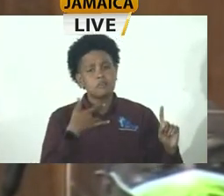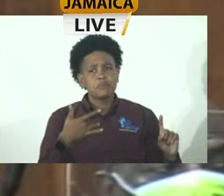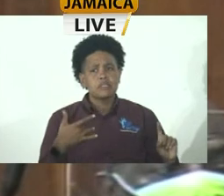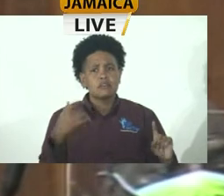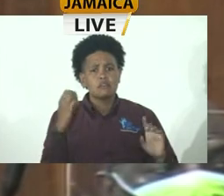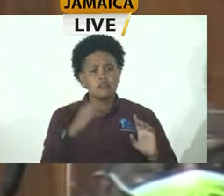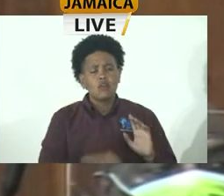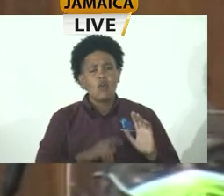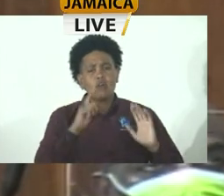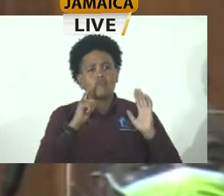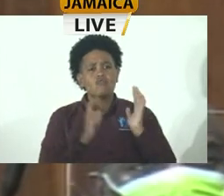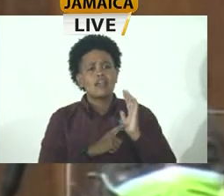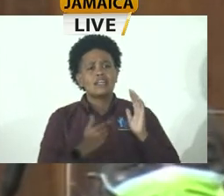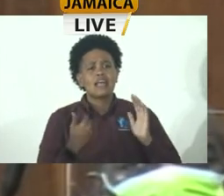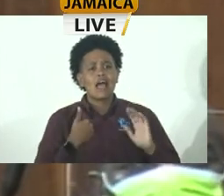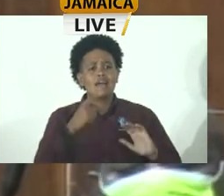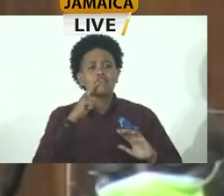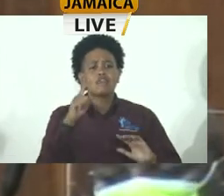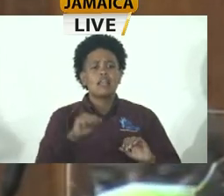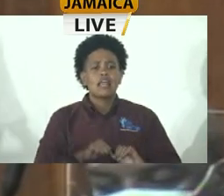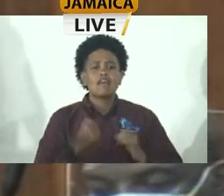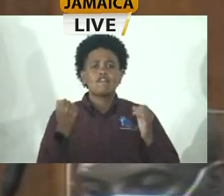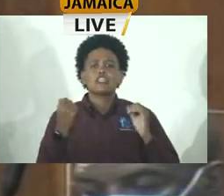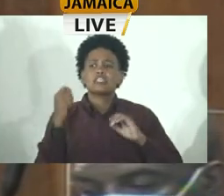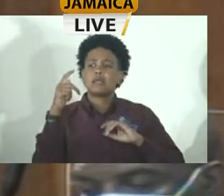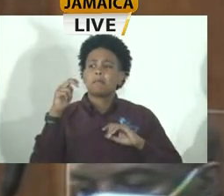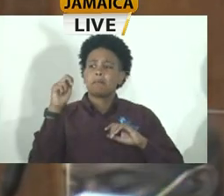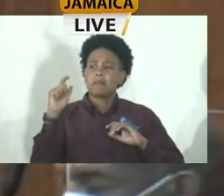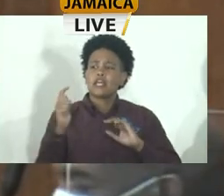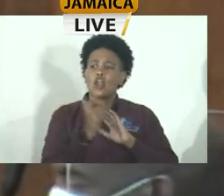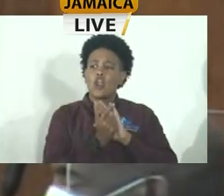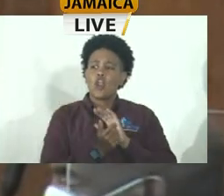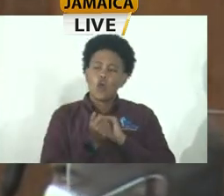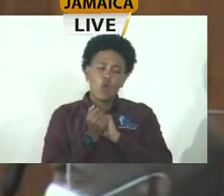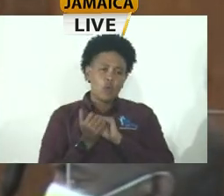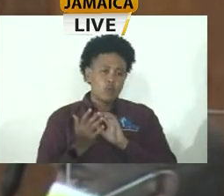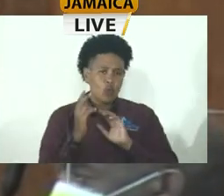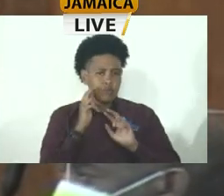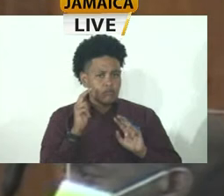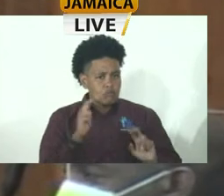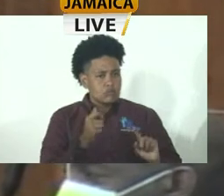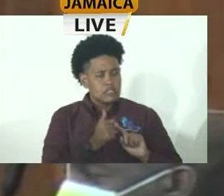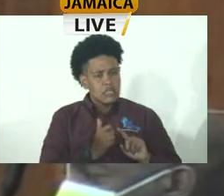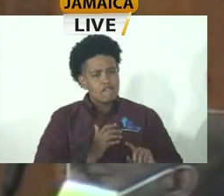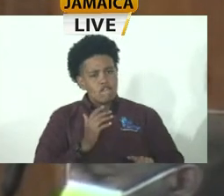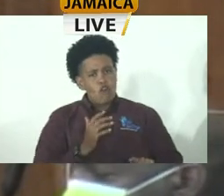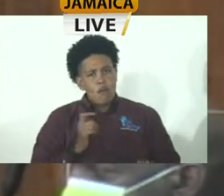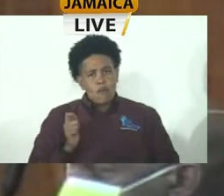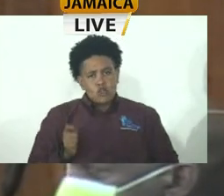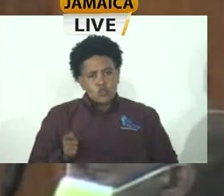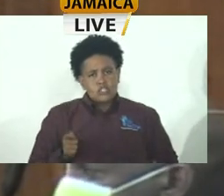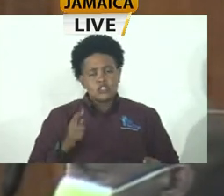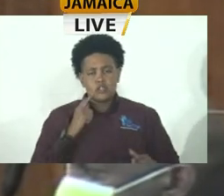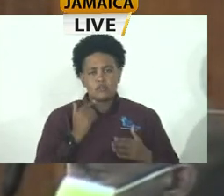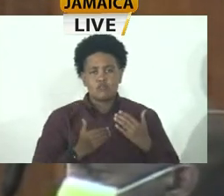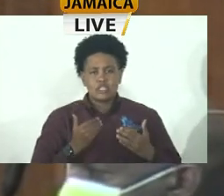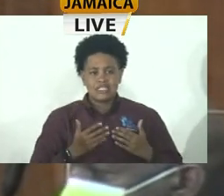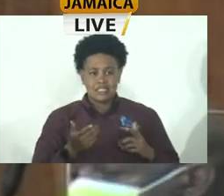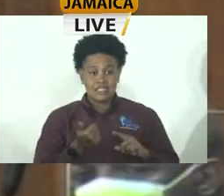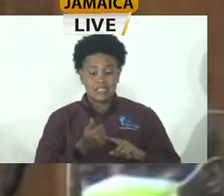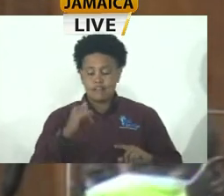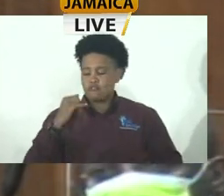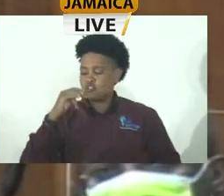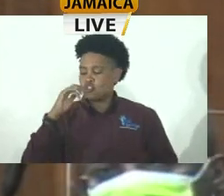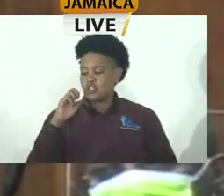recognized of having infringed a penal law without resorting to resorting to formal judicial proceedings the justice